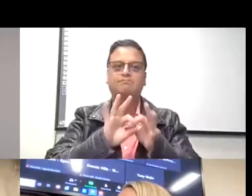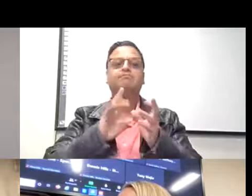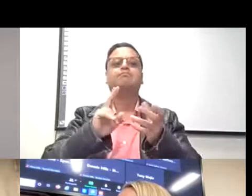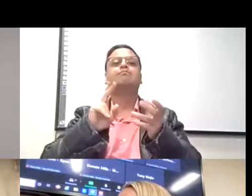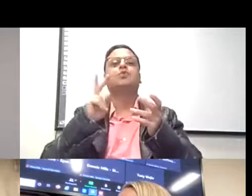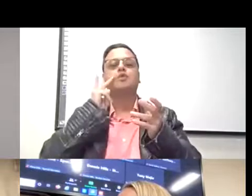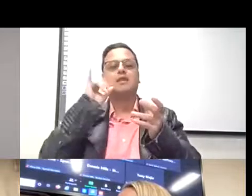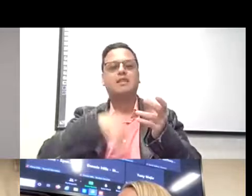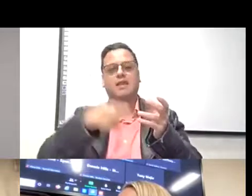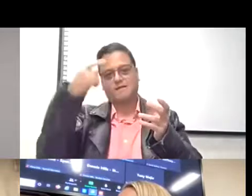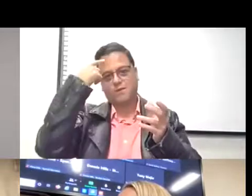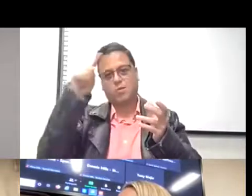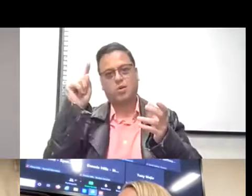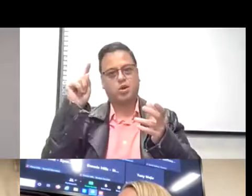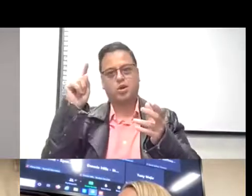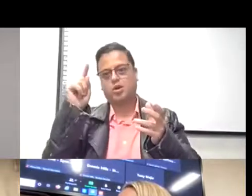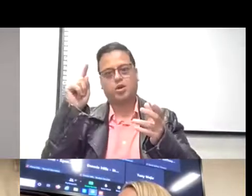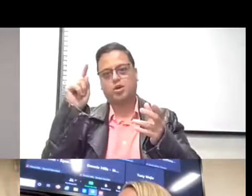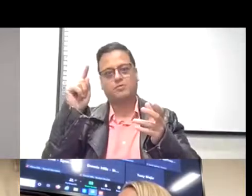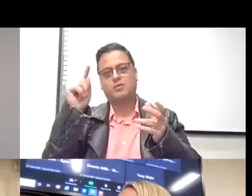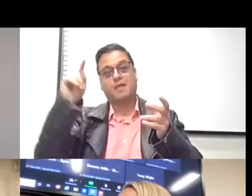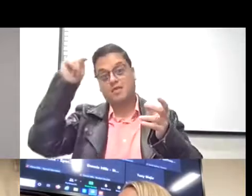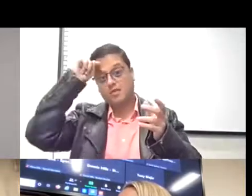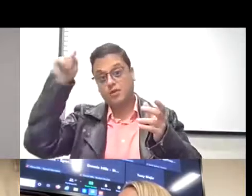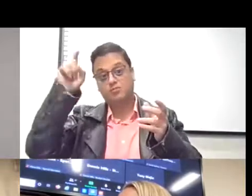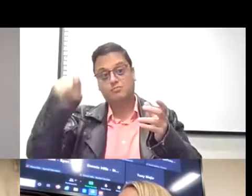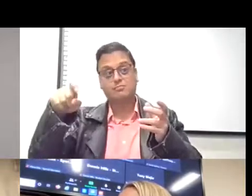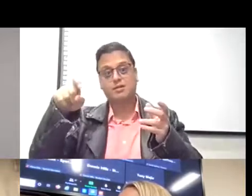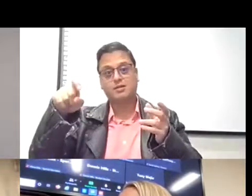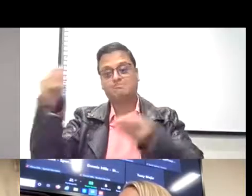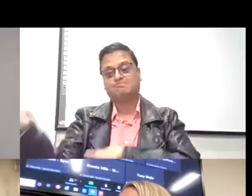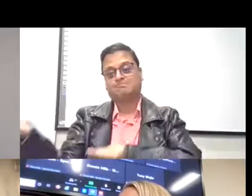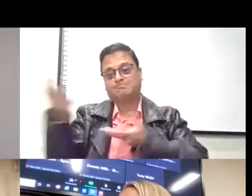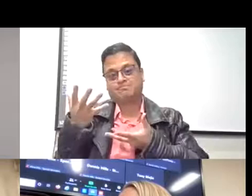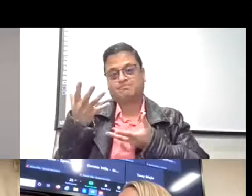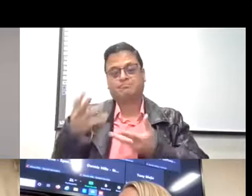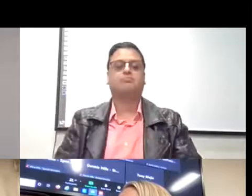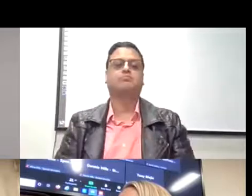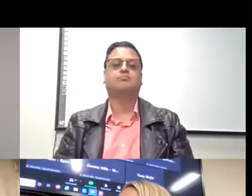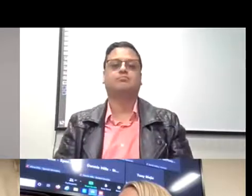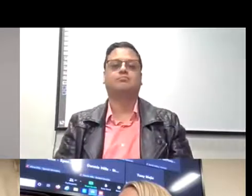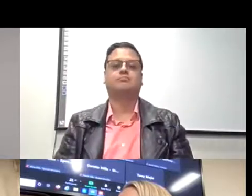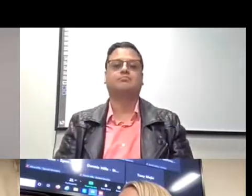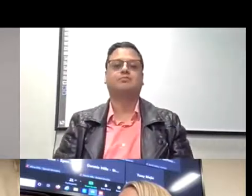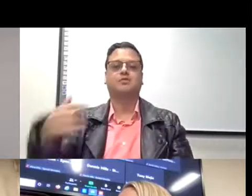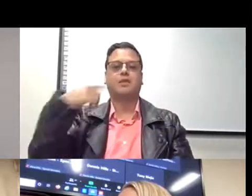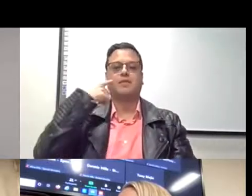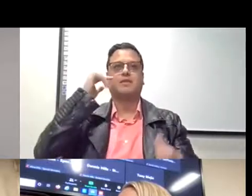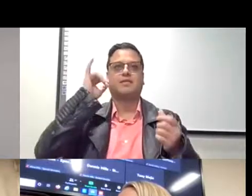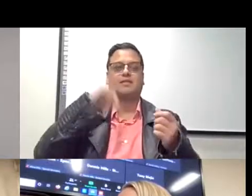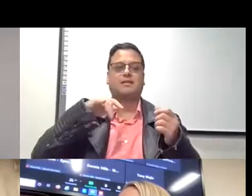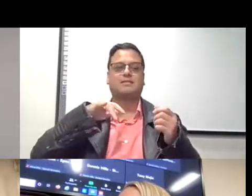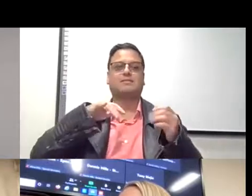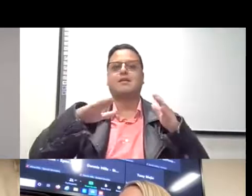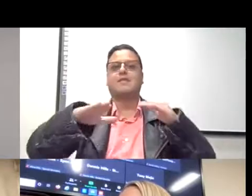of when it theoretically should be brought to our attention. And so I think this is sort of like the